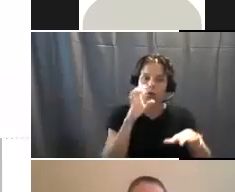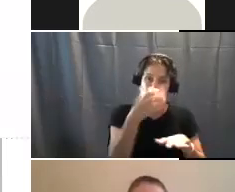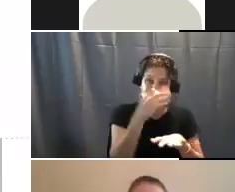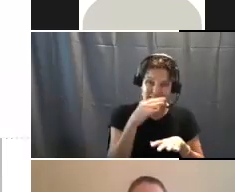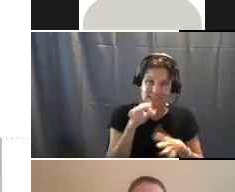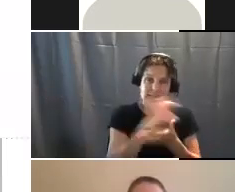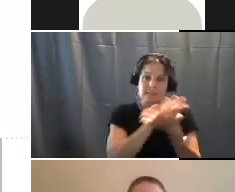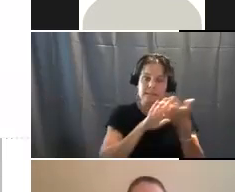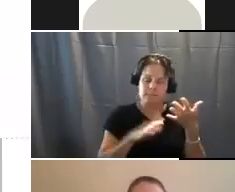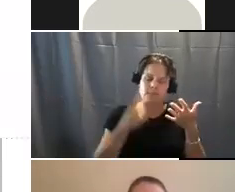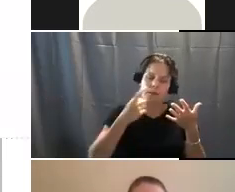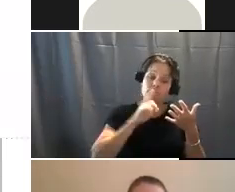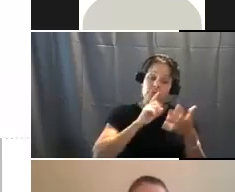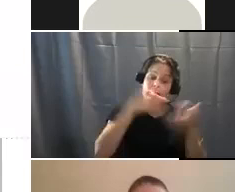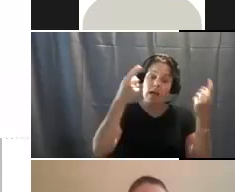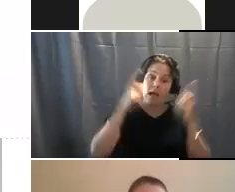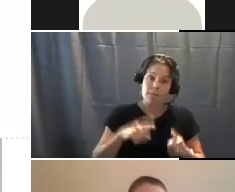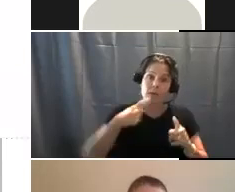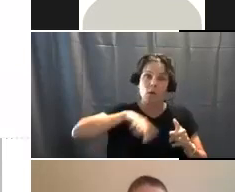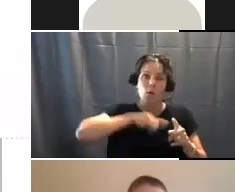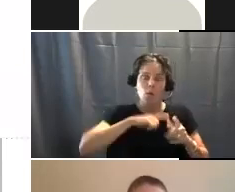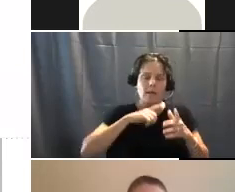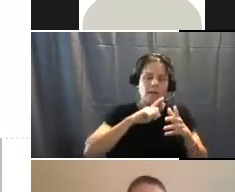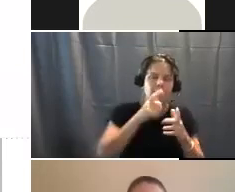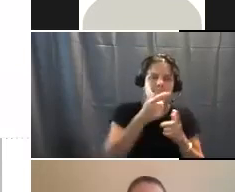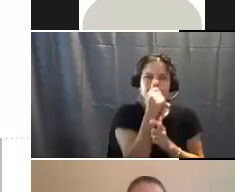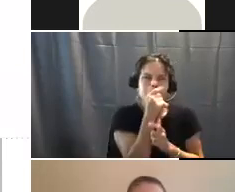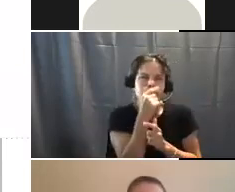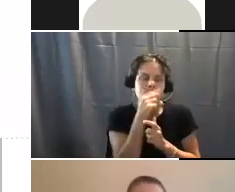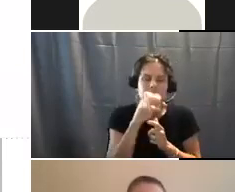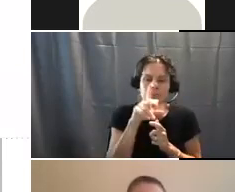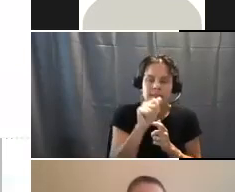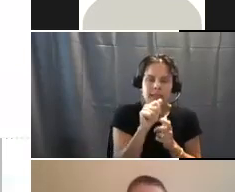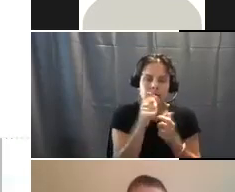unprecedented levels of media to keep us entertained. In the late